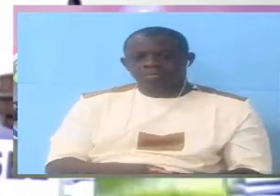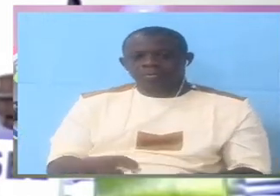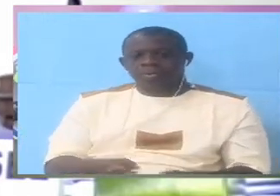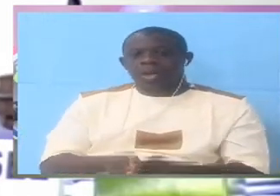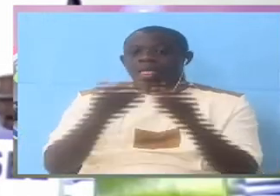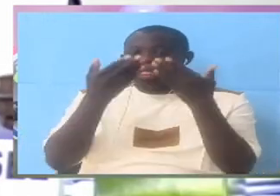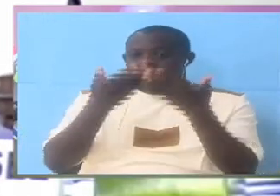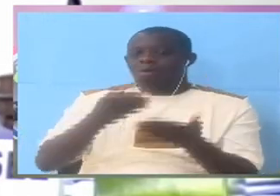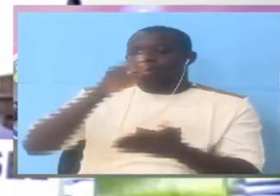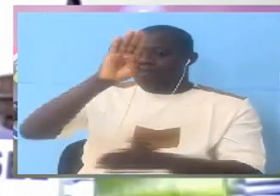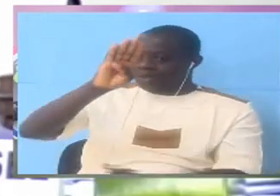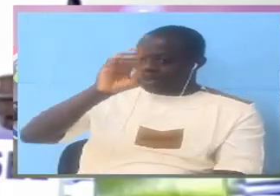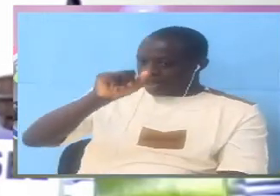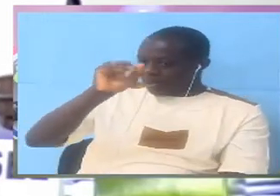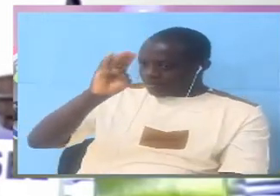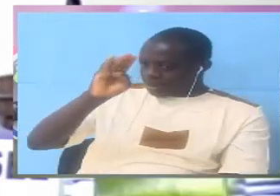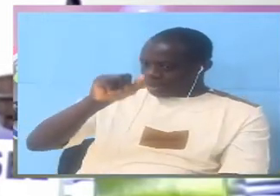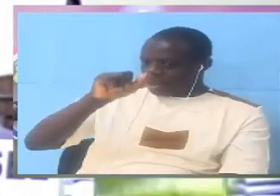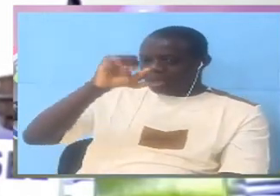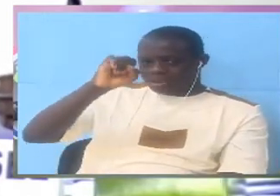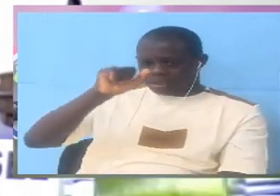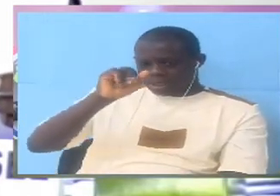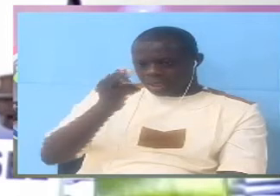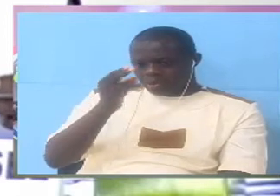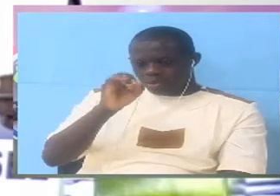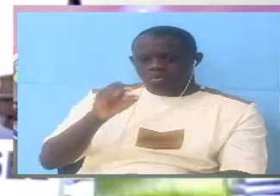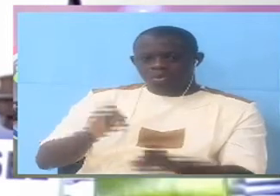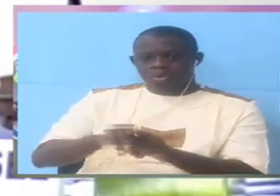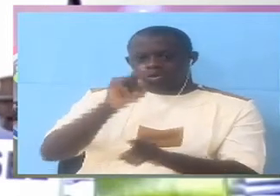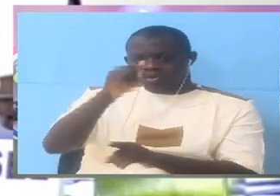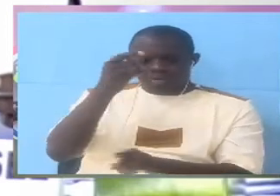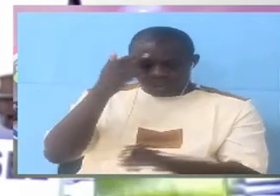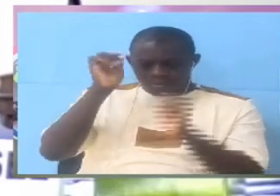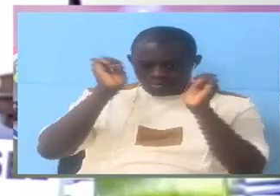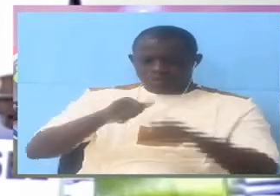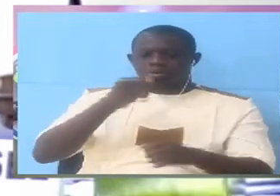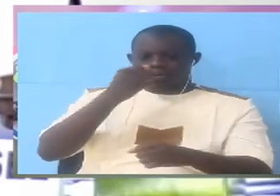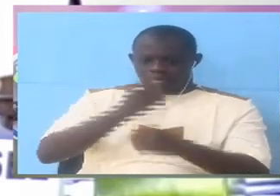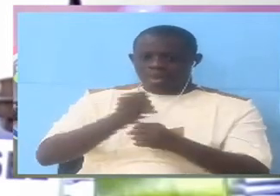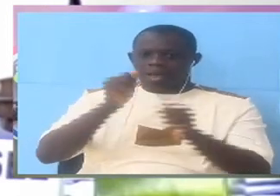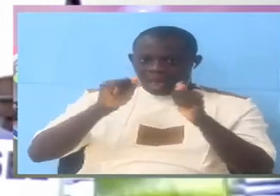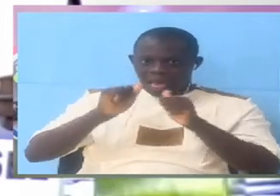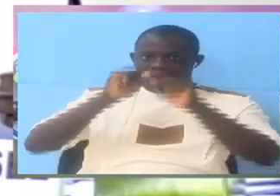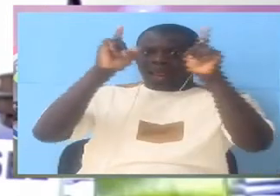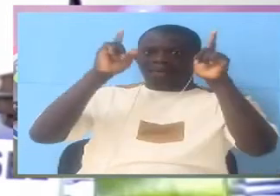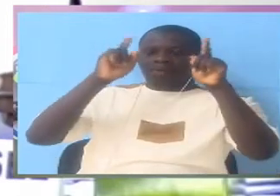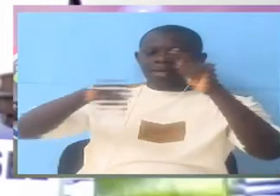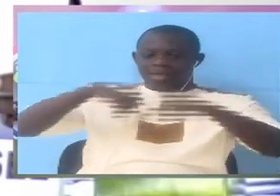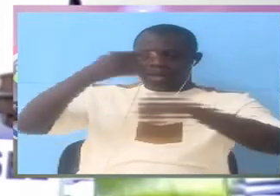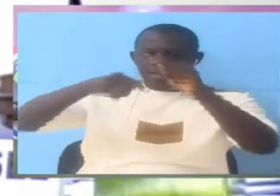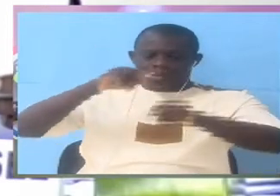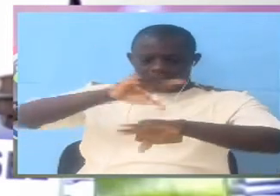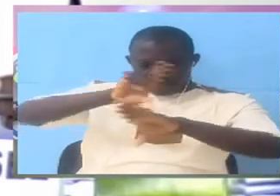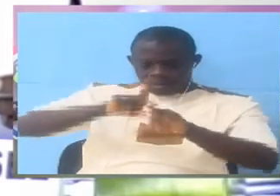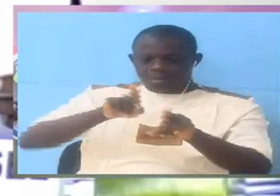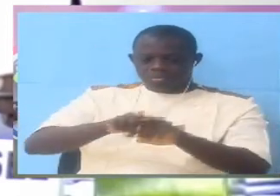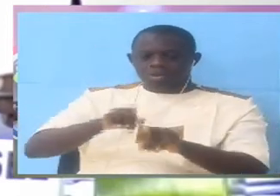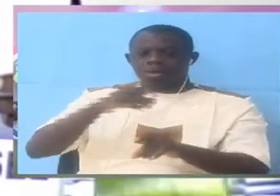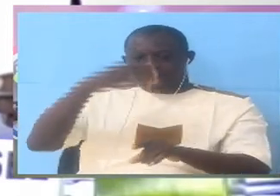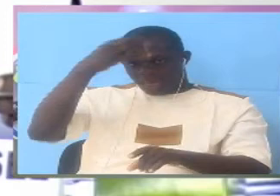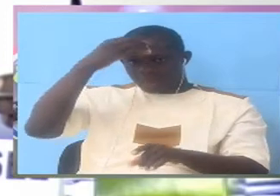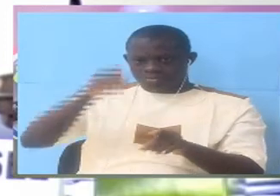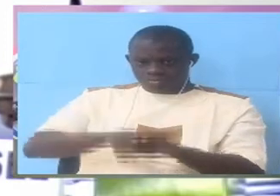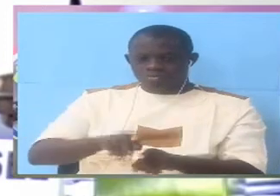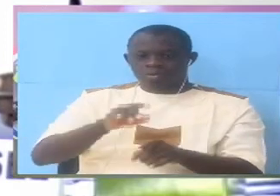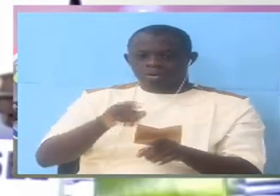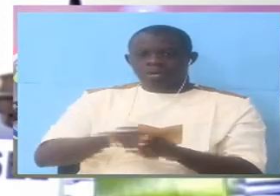so Baba said, do you think you are fit to be alive? In the next minute, I raised my head